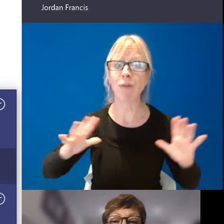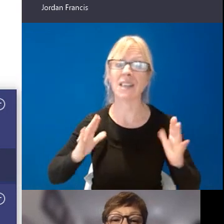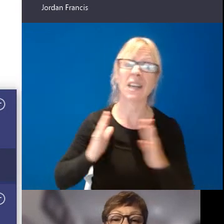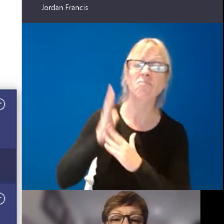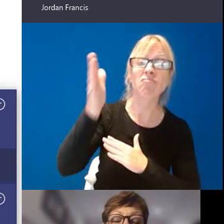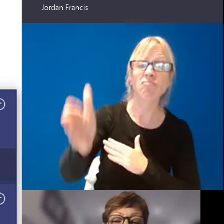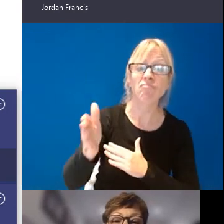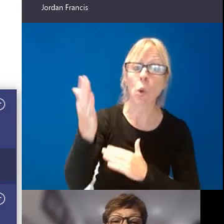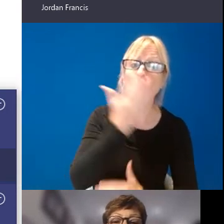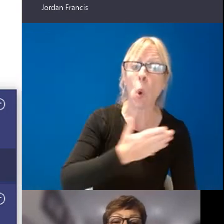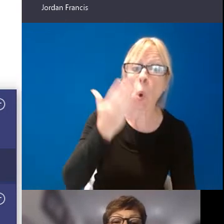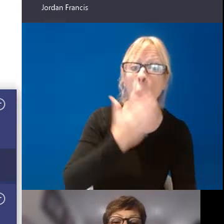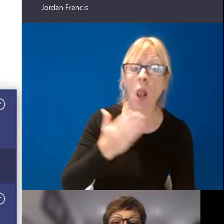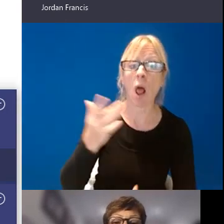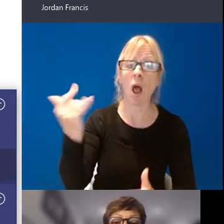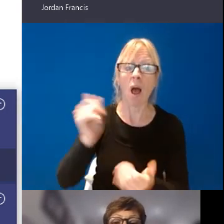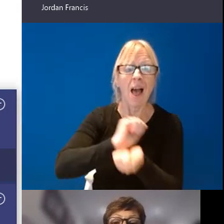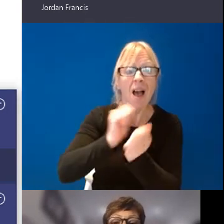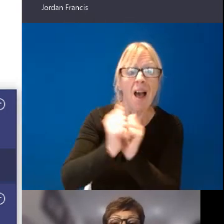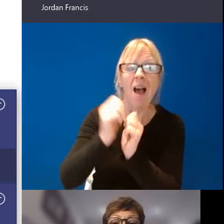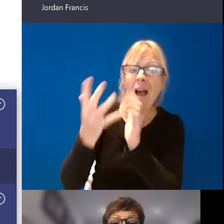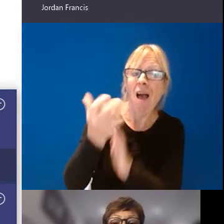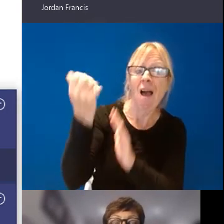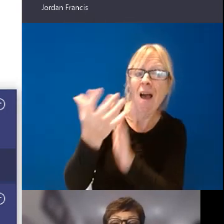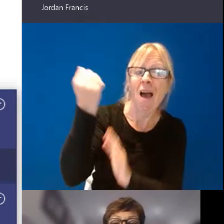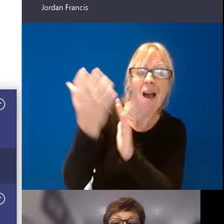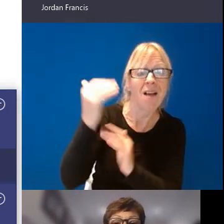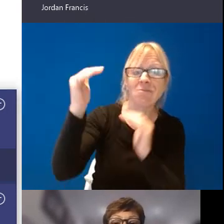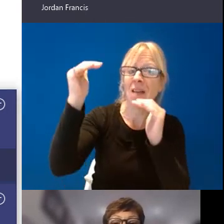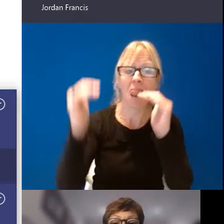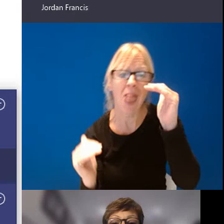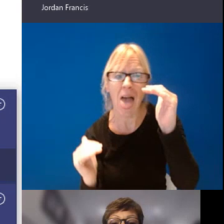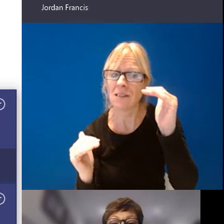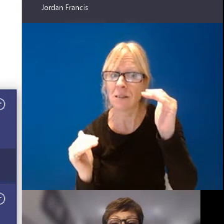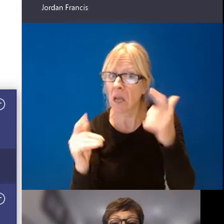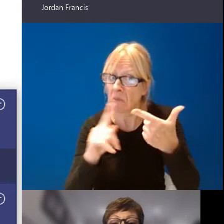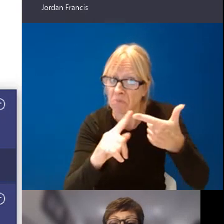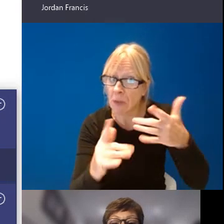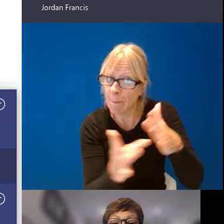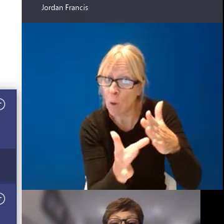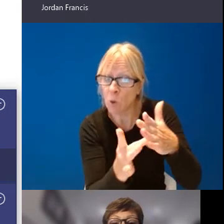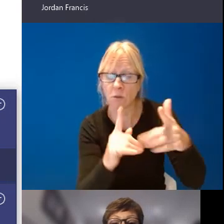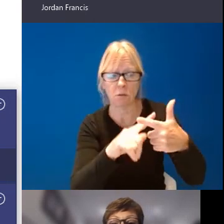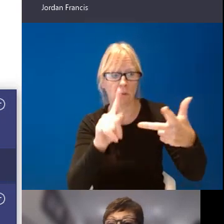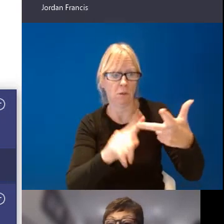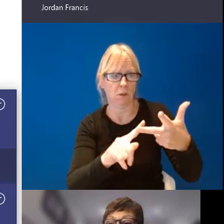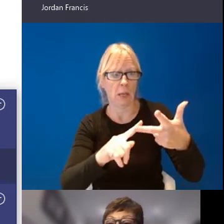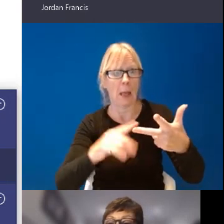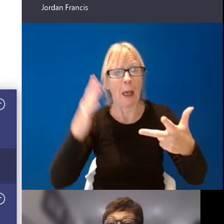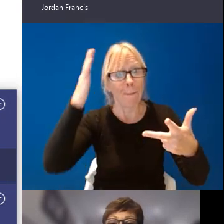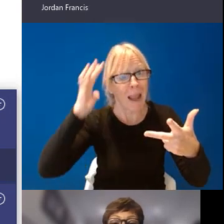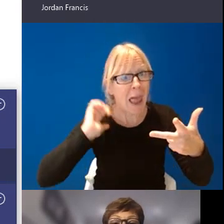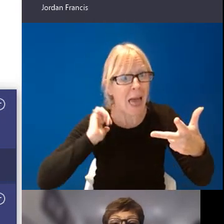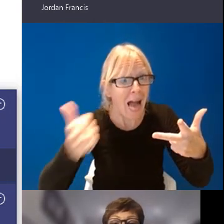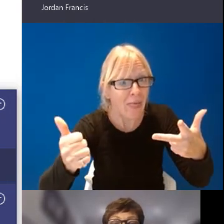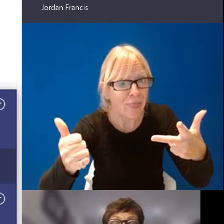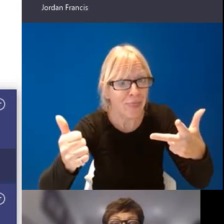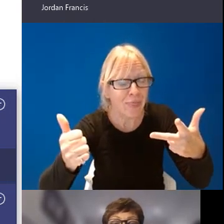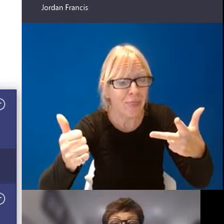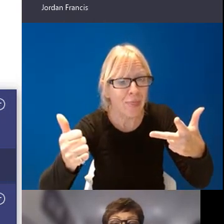educational attainment? Is it around the mental illness challenges within the community and difficulty